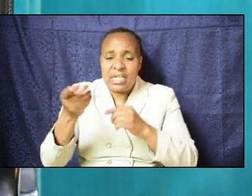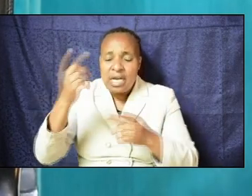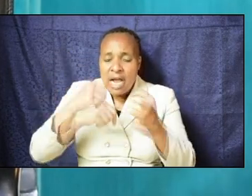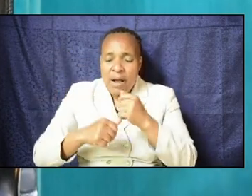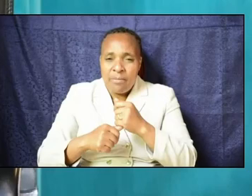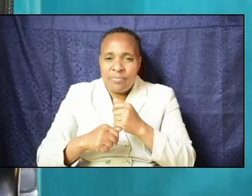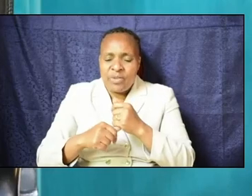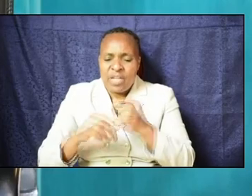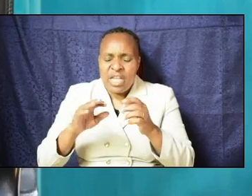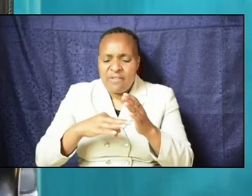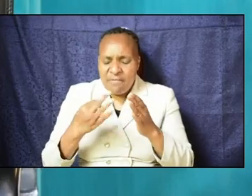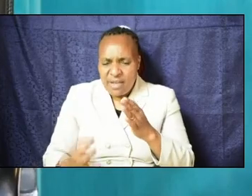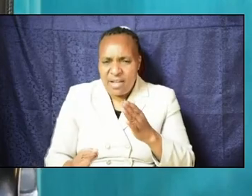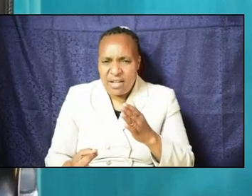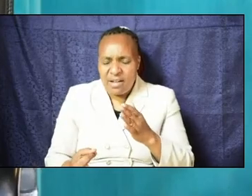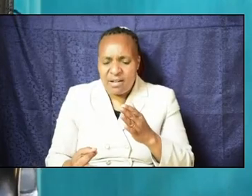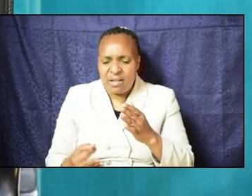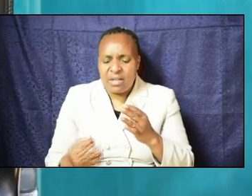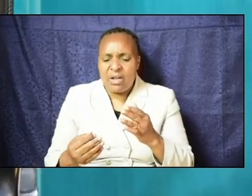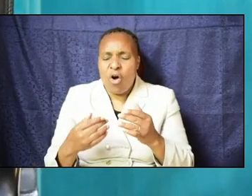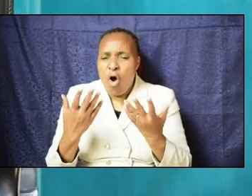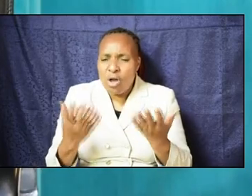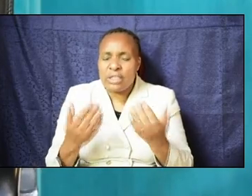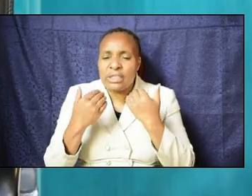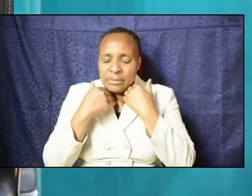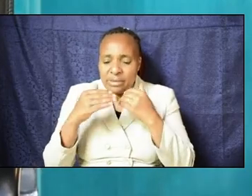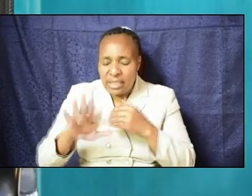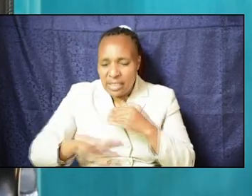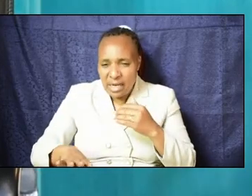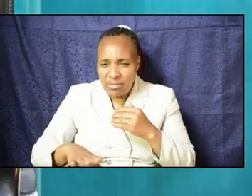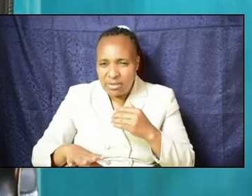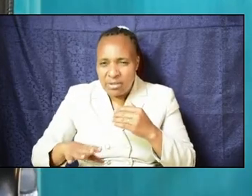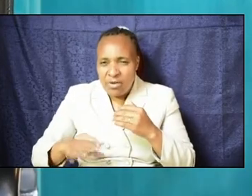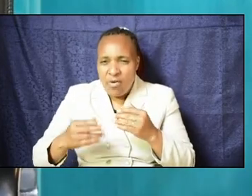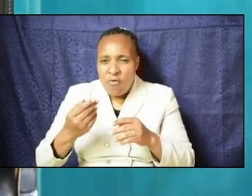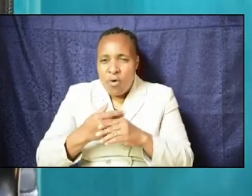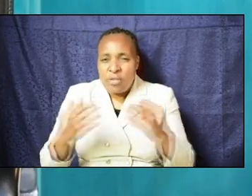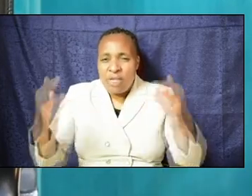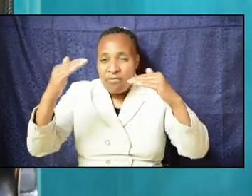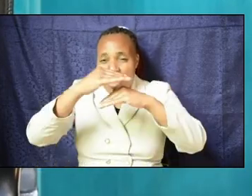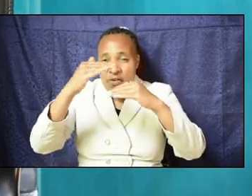slip and fall on the ground, and if you slip and fall all the way from the flyover, who'll get hurt?